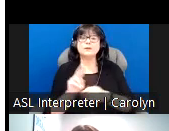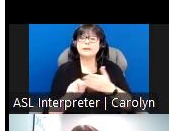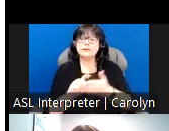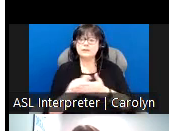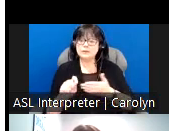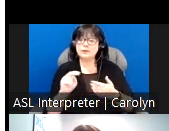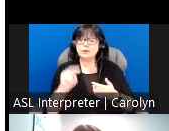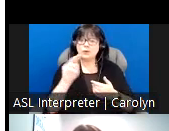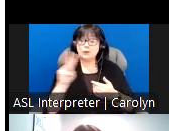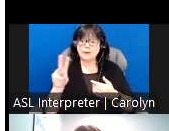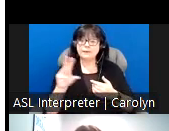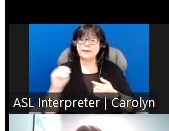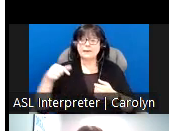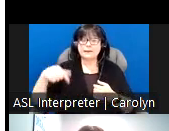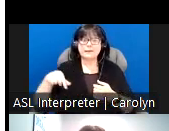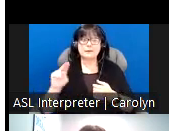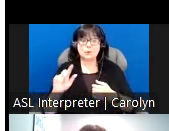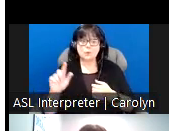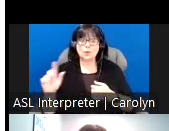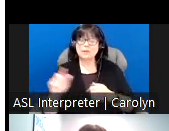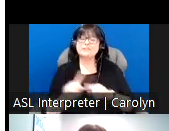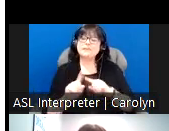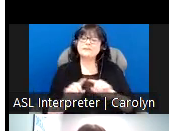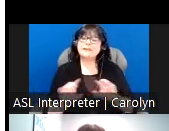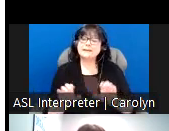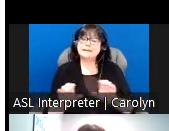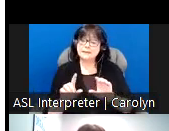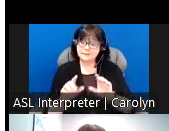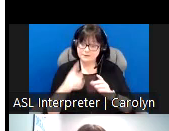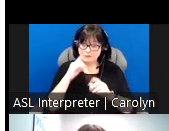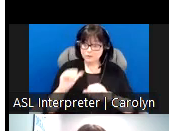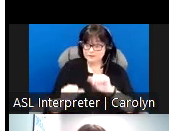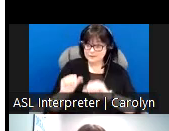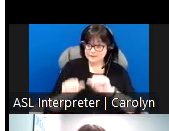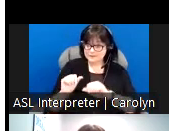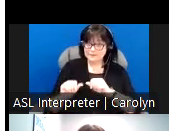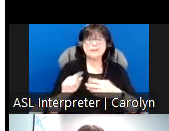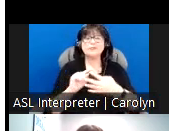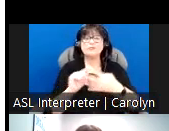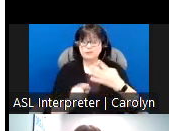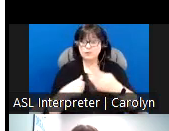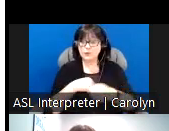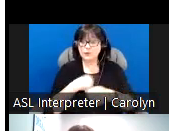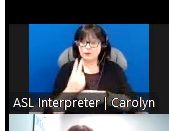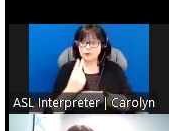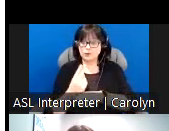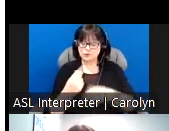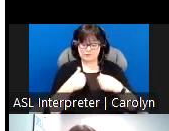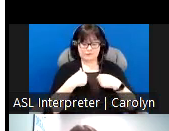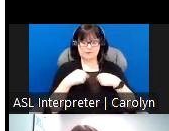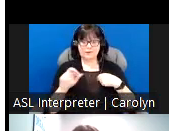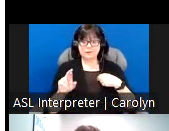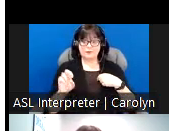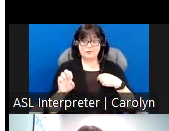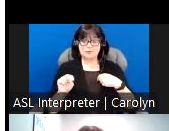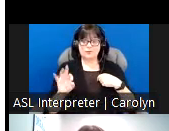they're listed as well. So how do we use it in the Renfrew County District School Board? An instructor will work backwards